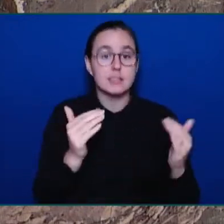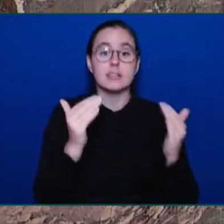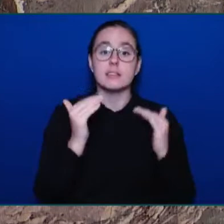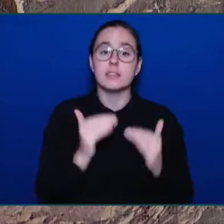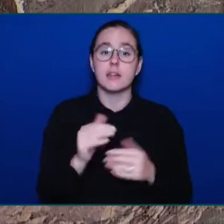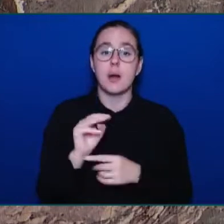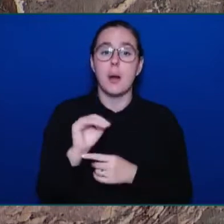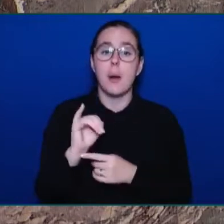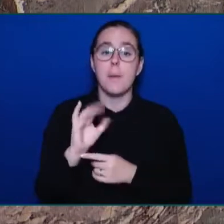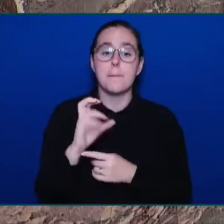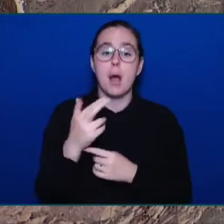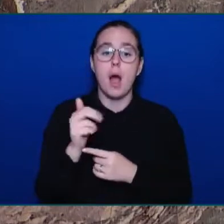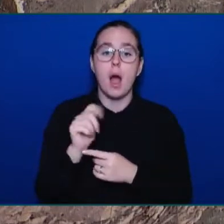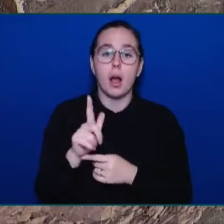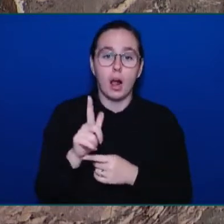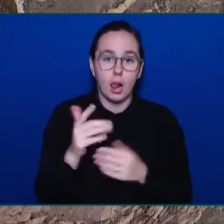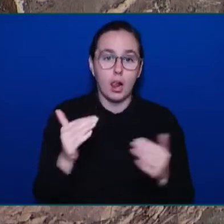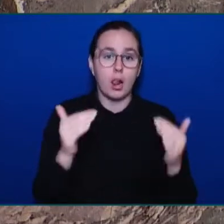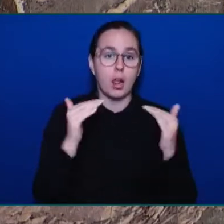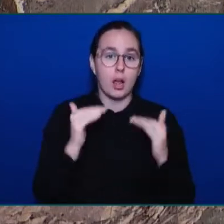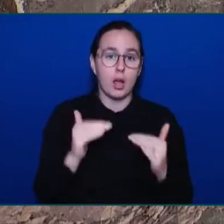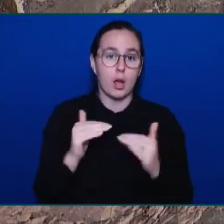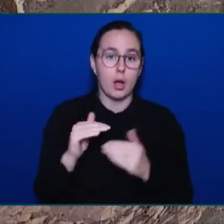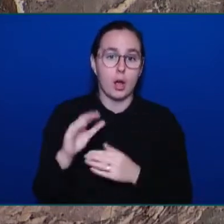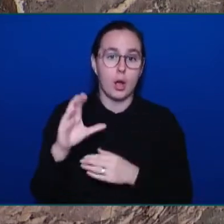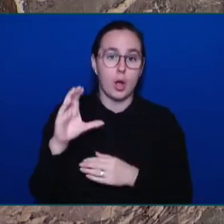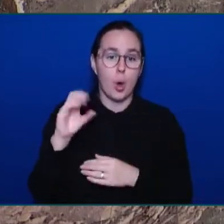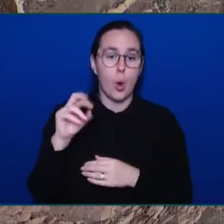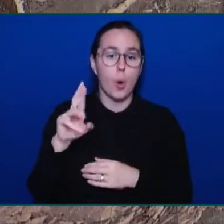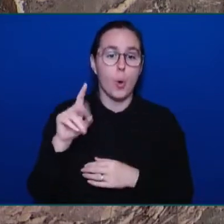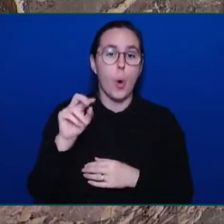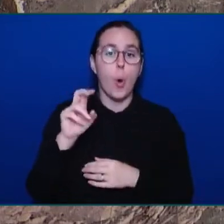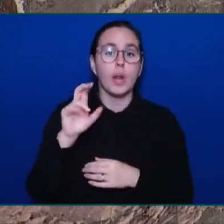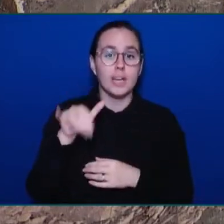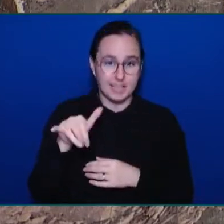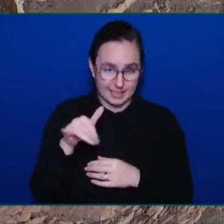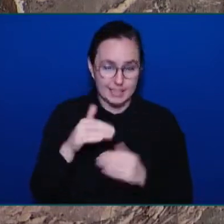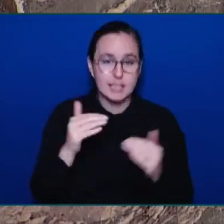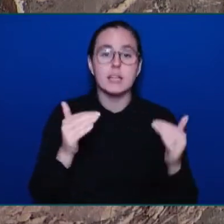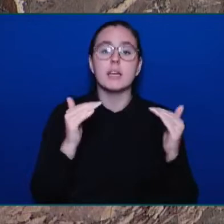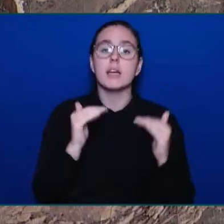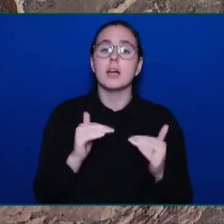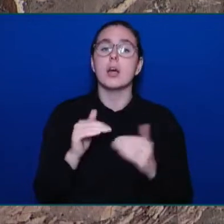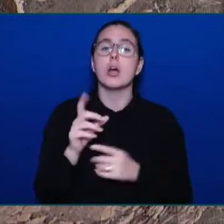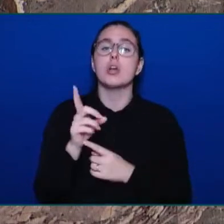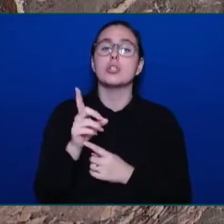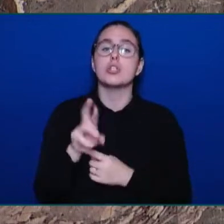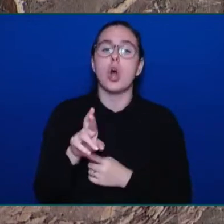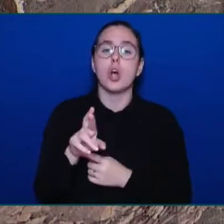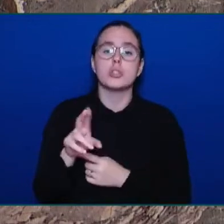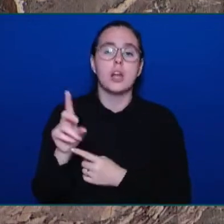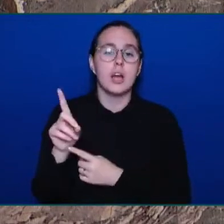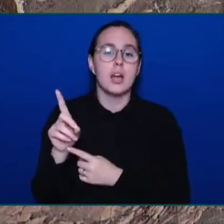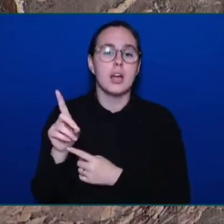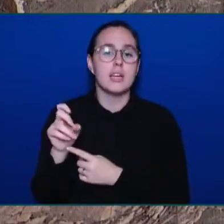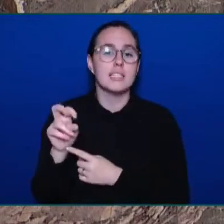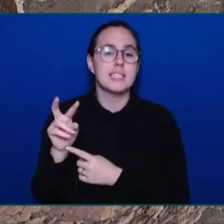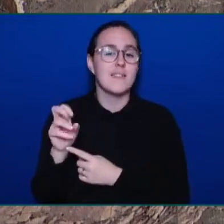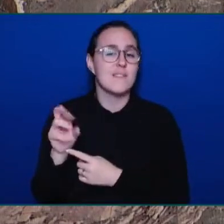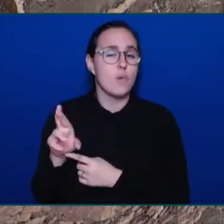Courtney Deacon-Brader from Community, Dr. Aaron DeVore, Chair of the Transgender Studies at the University of